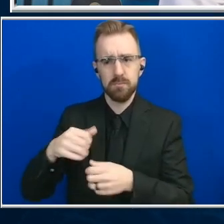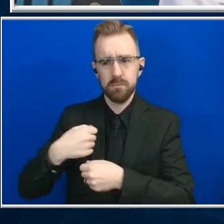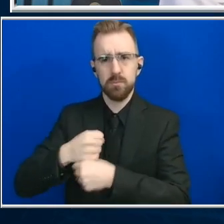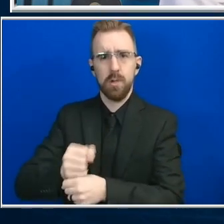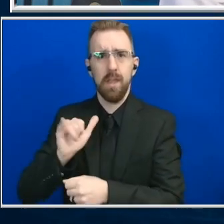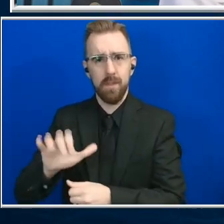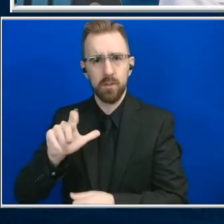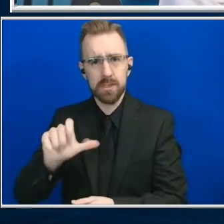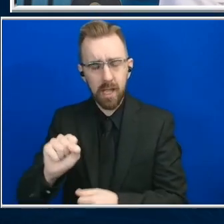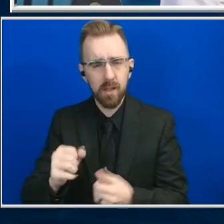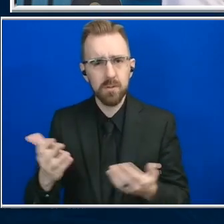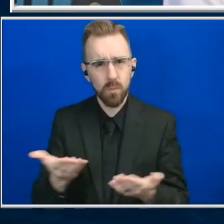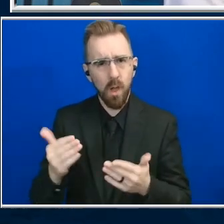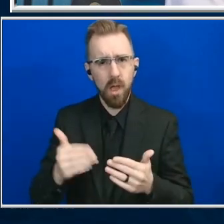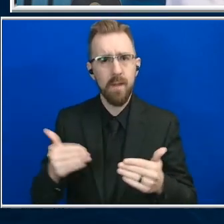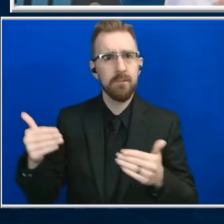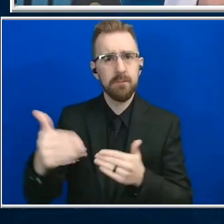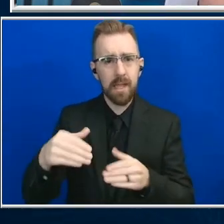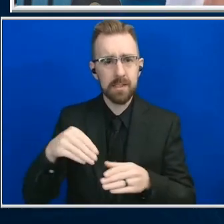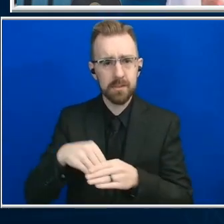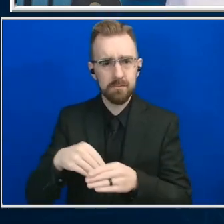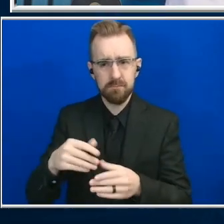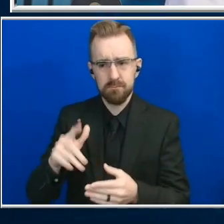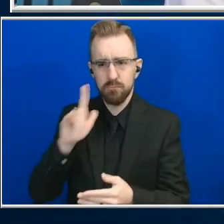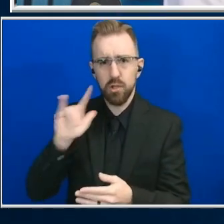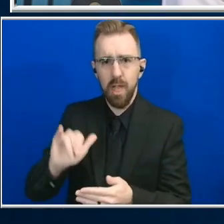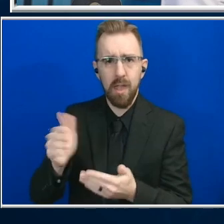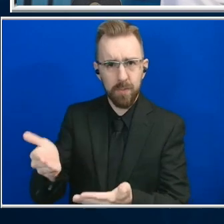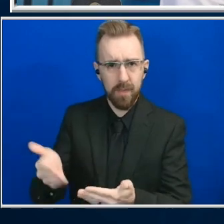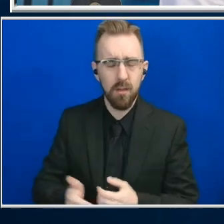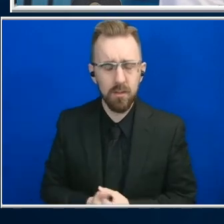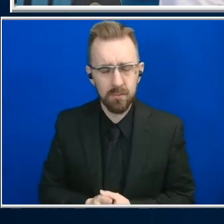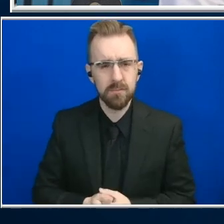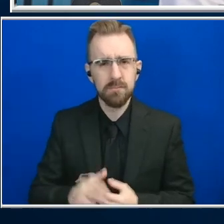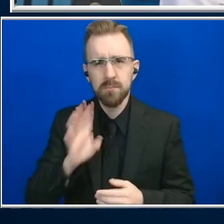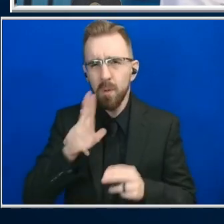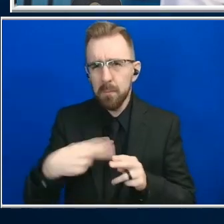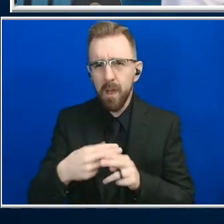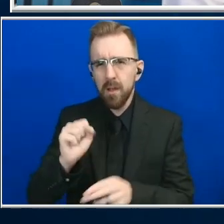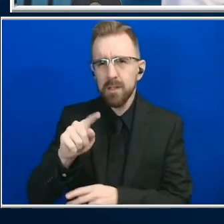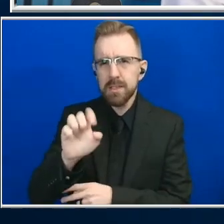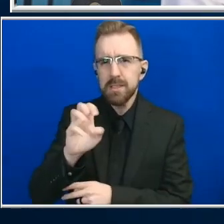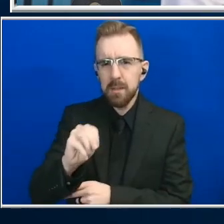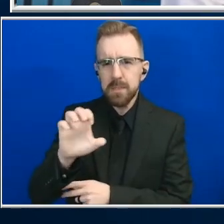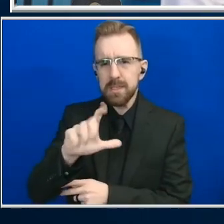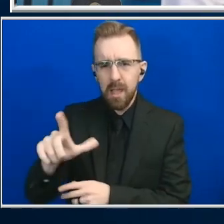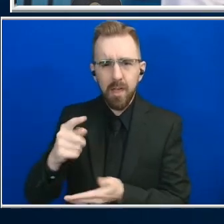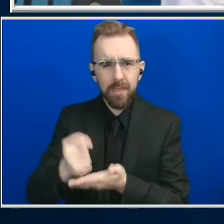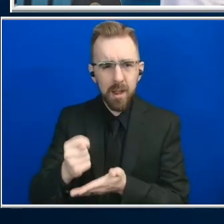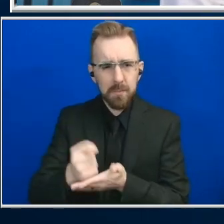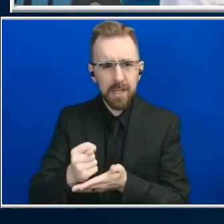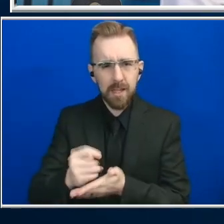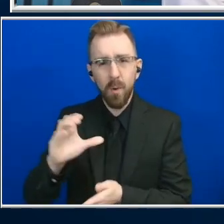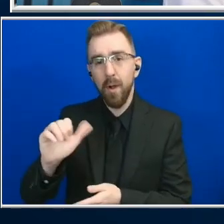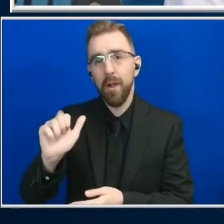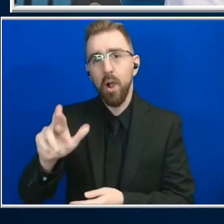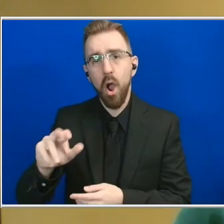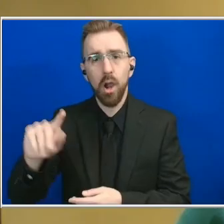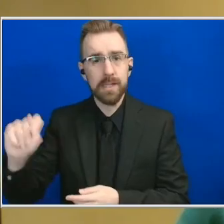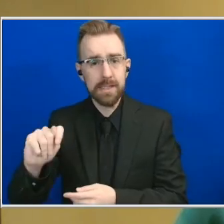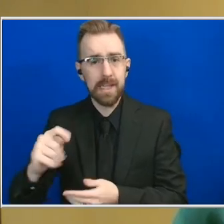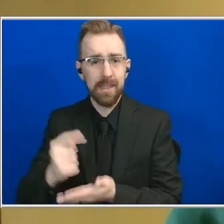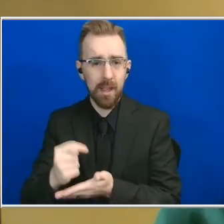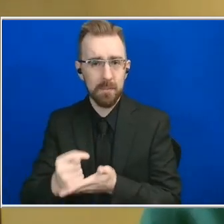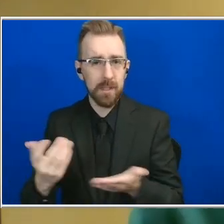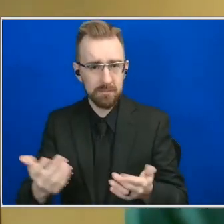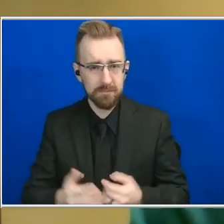our advances are like. Talk to us first. Tell us a little bit more about stem cell therapy, or CAR T therapy, not necessarily cell. Yeah. So